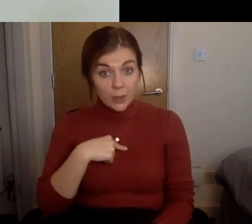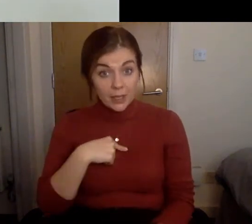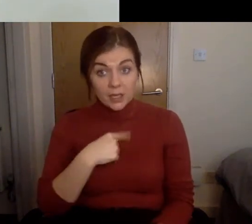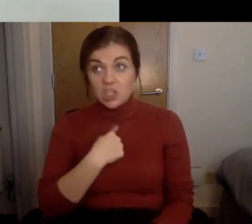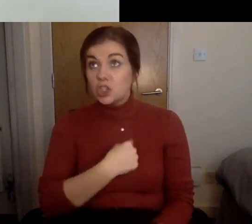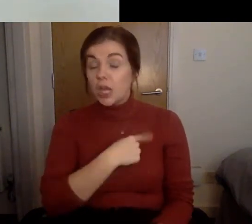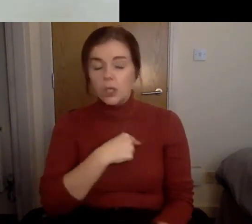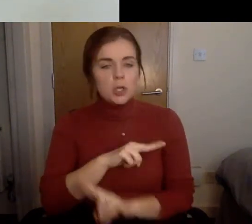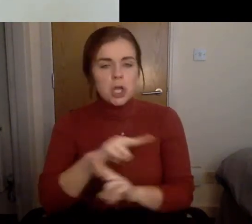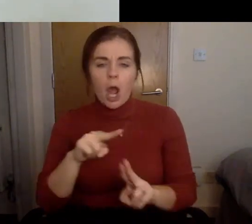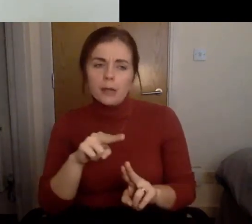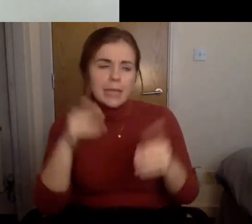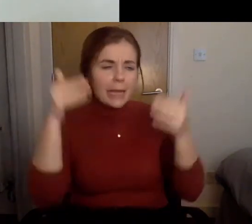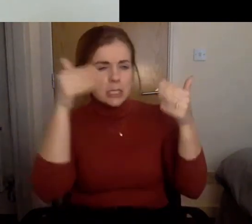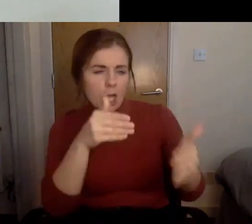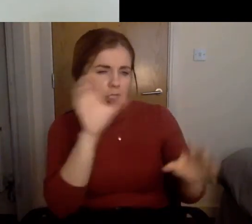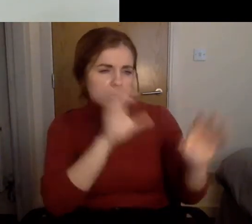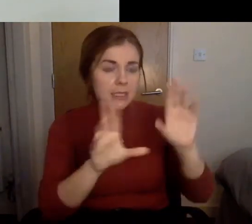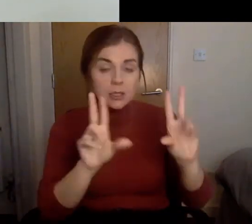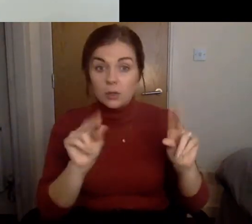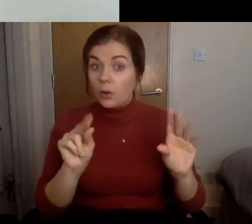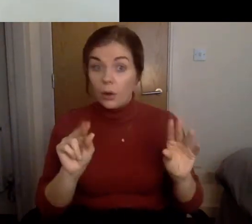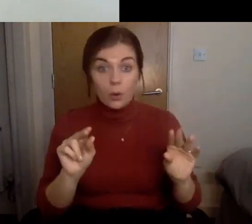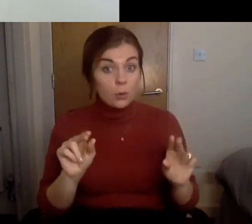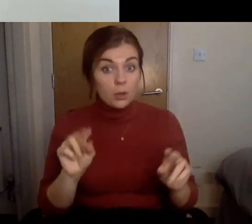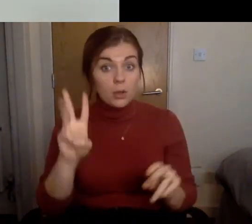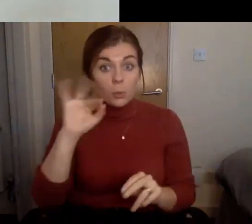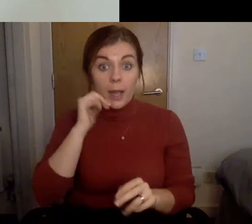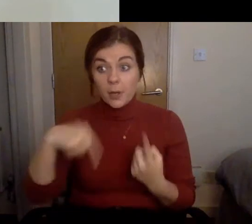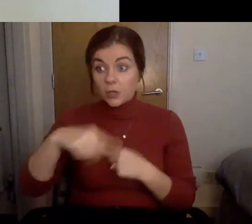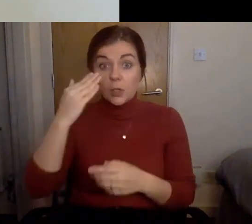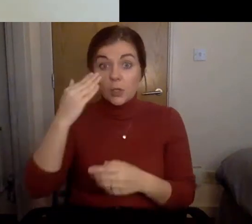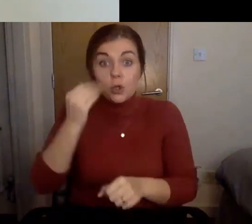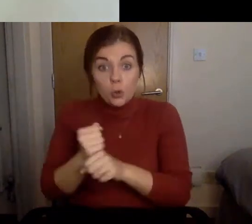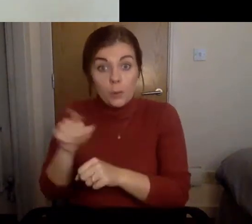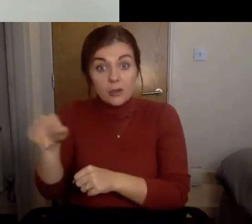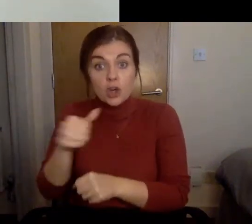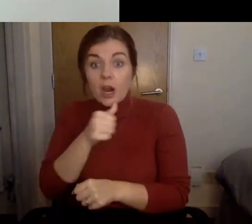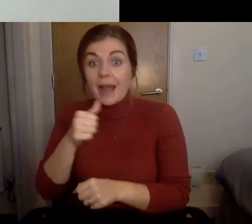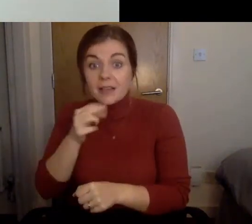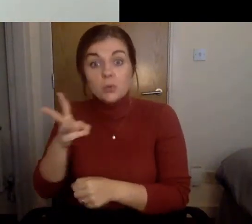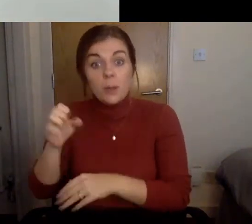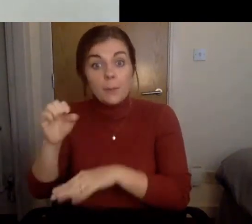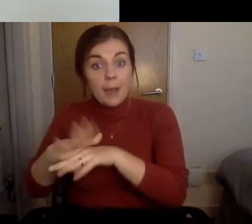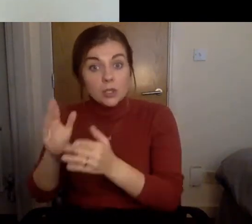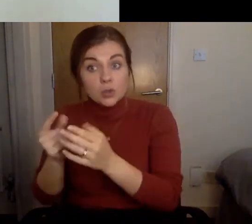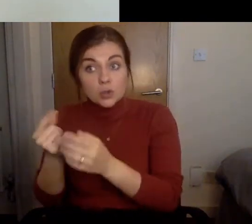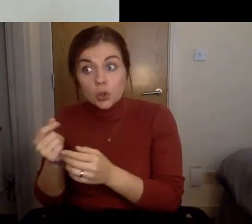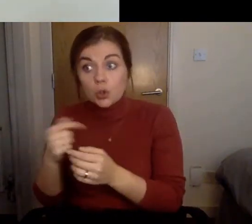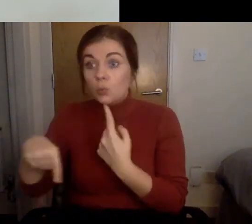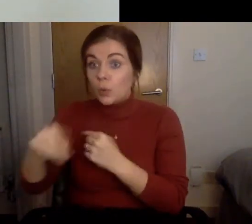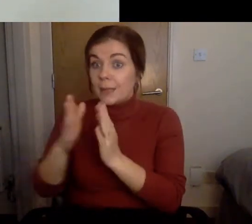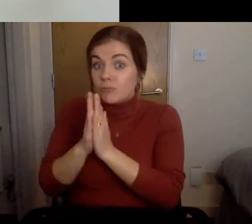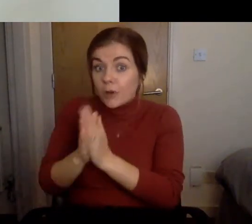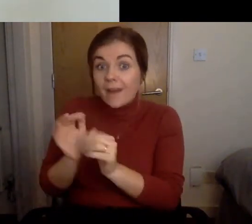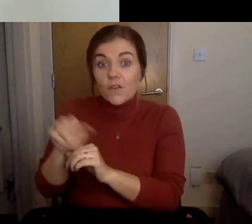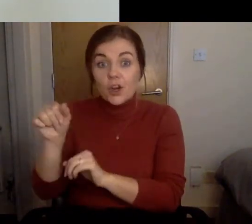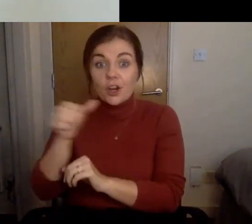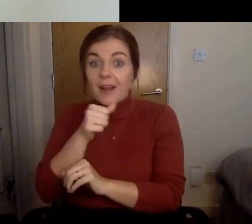not attention seeking, not anything, because we had known about the auntie getting married. We had prayed for the auntie getting married, all of